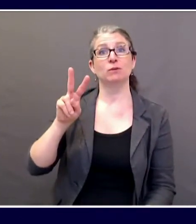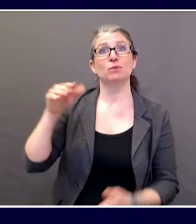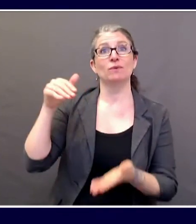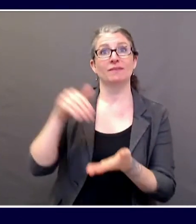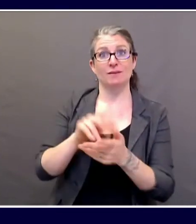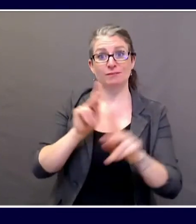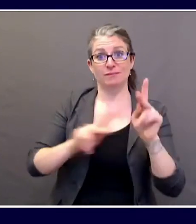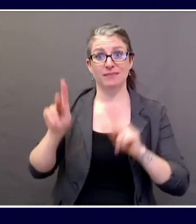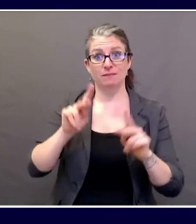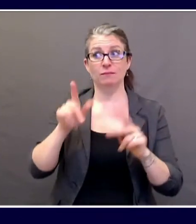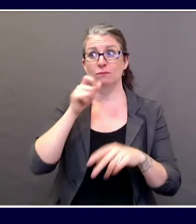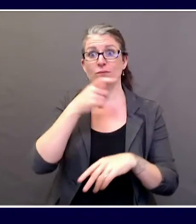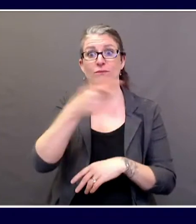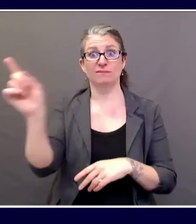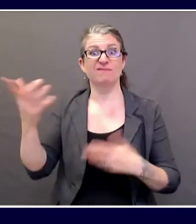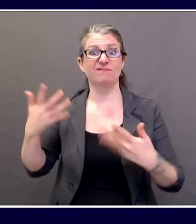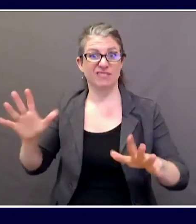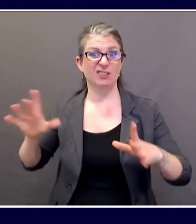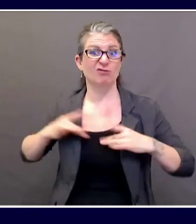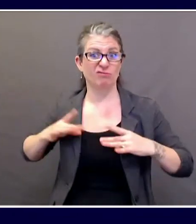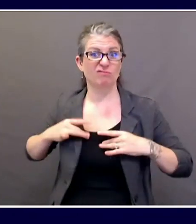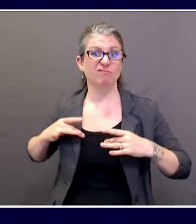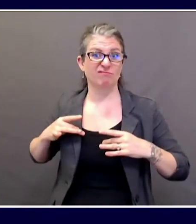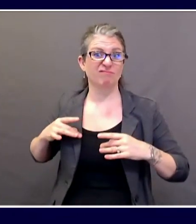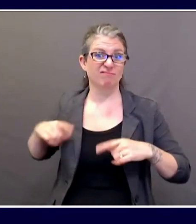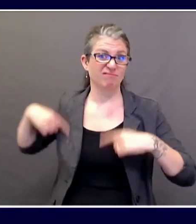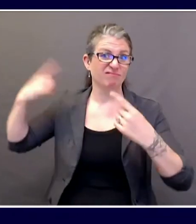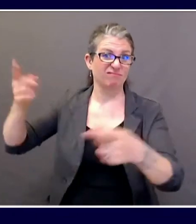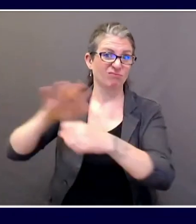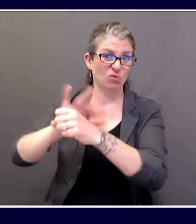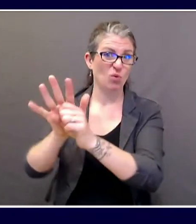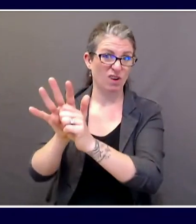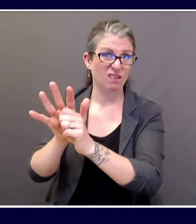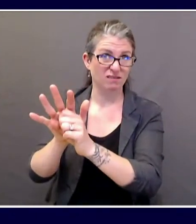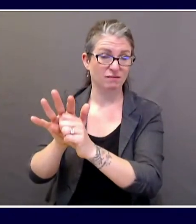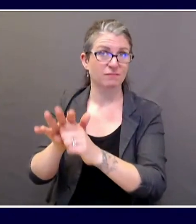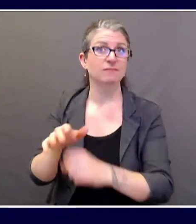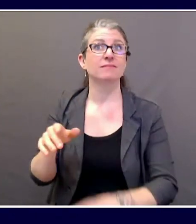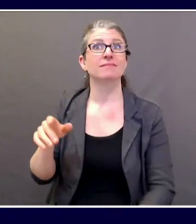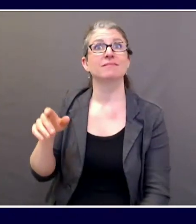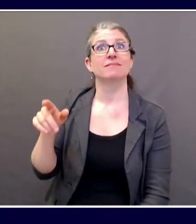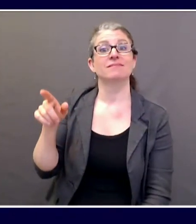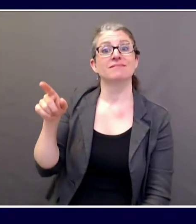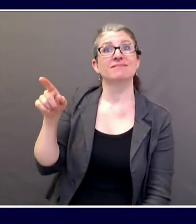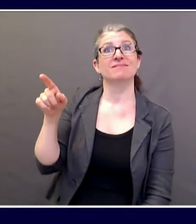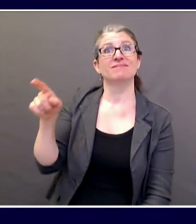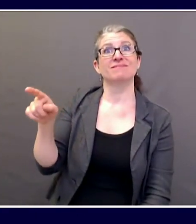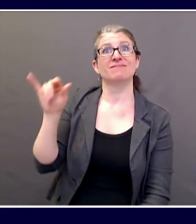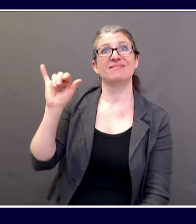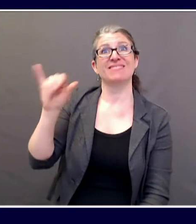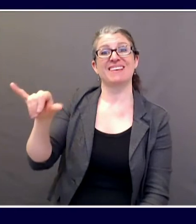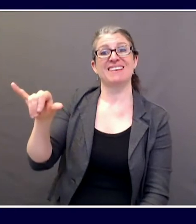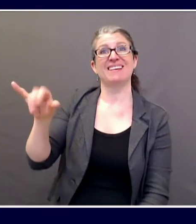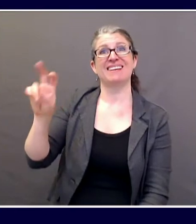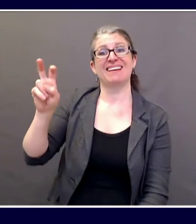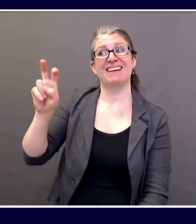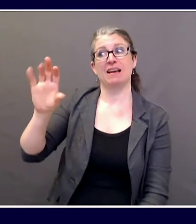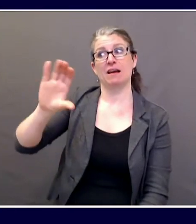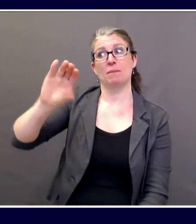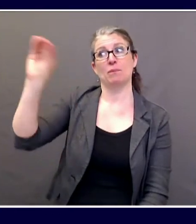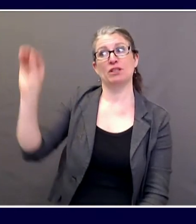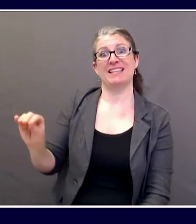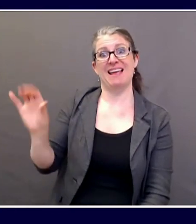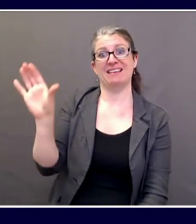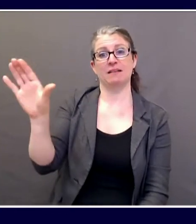where you get to certain thresholds of populations that have some degree of immunity, naturally or through the vaccine. The difficulty